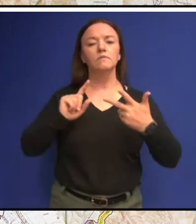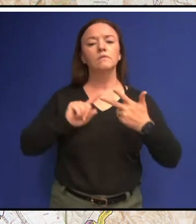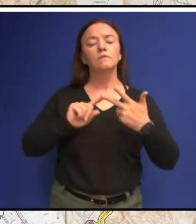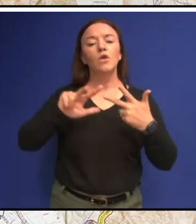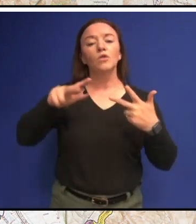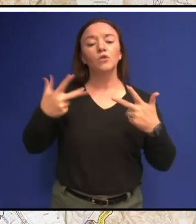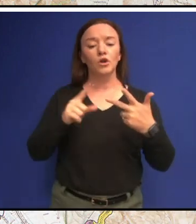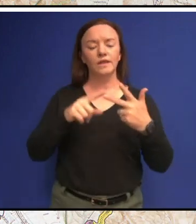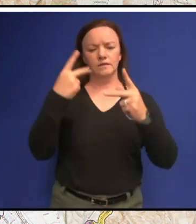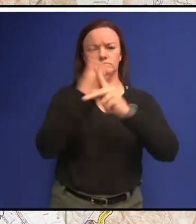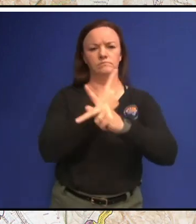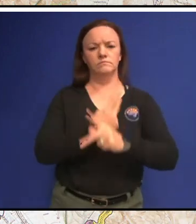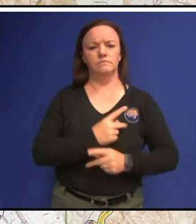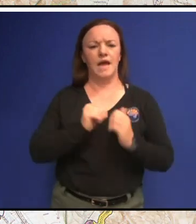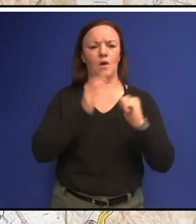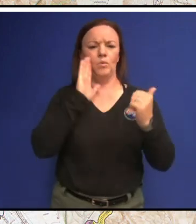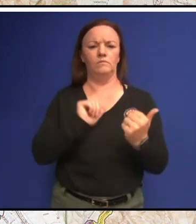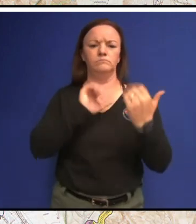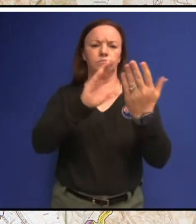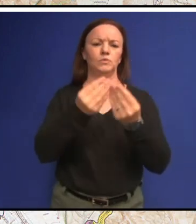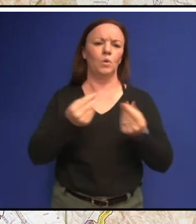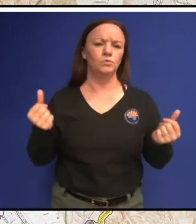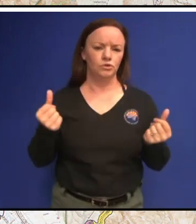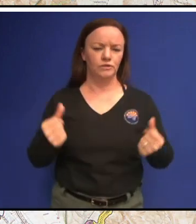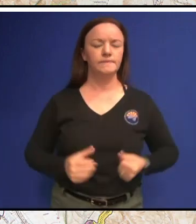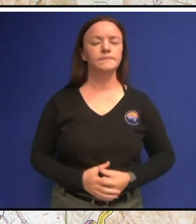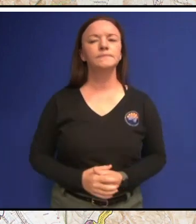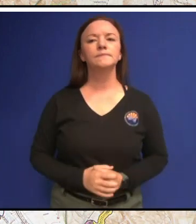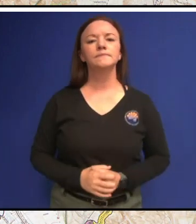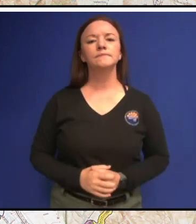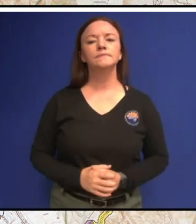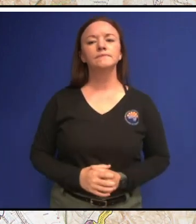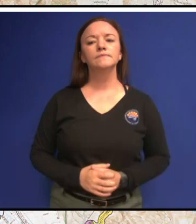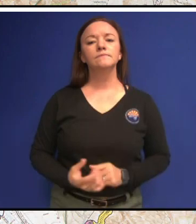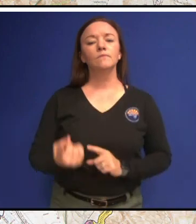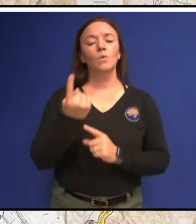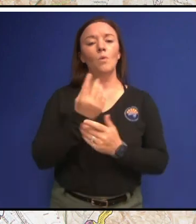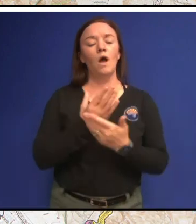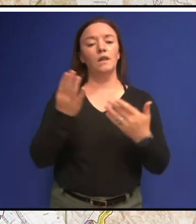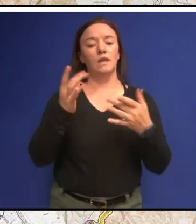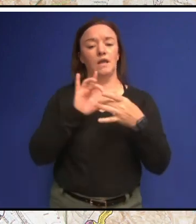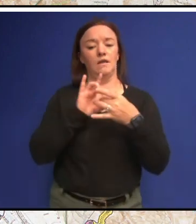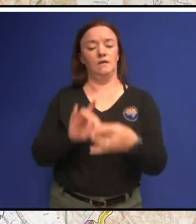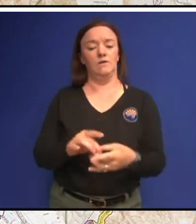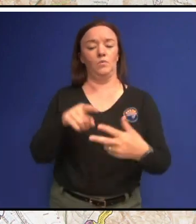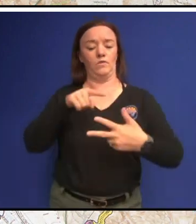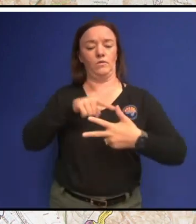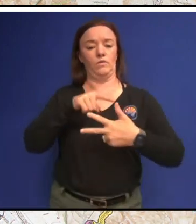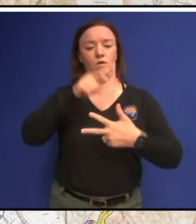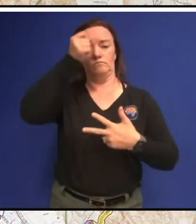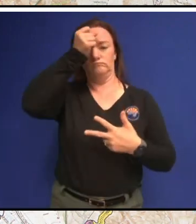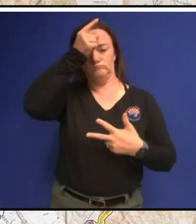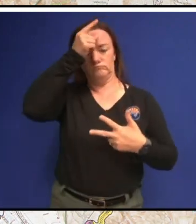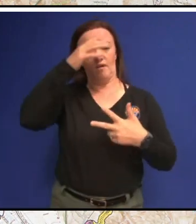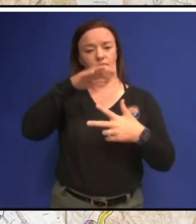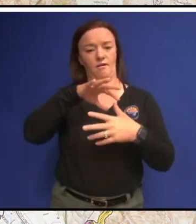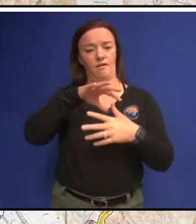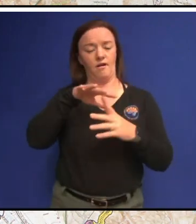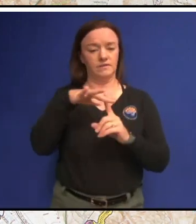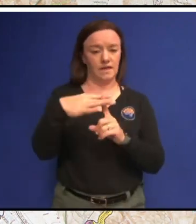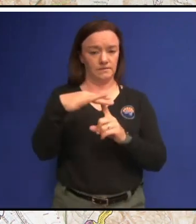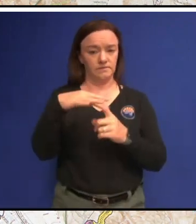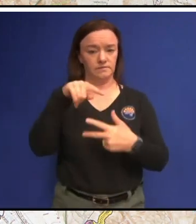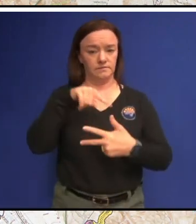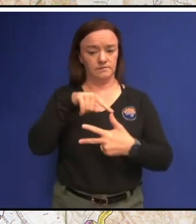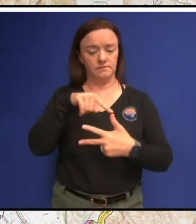to solving it. So one of the things that happens when it comes to appreciating the context is that we are